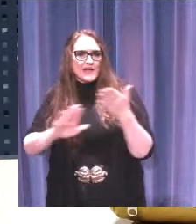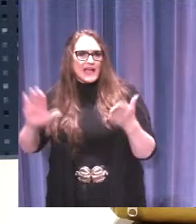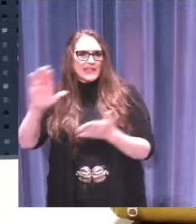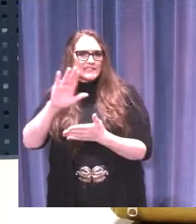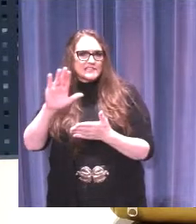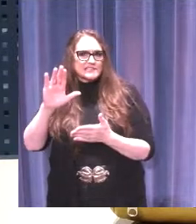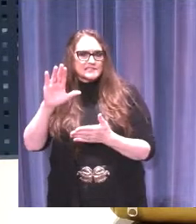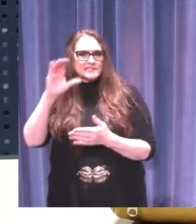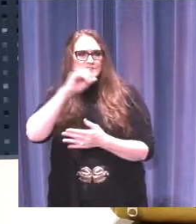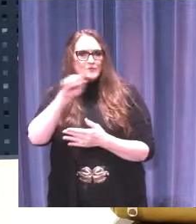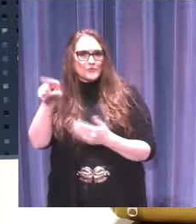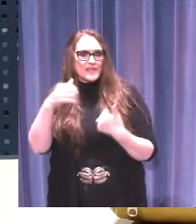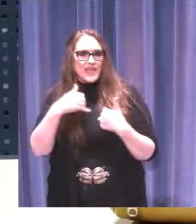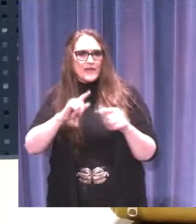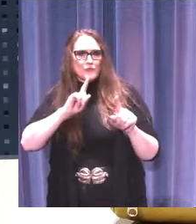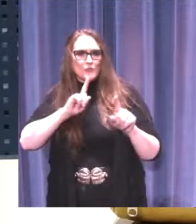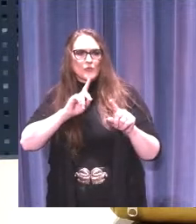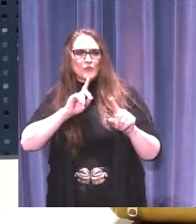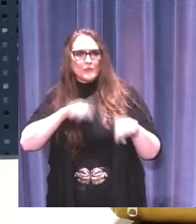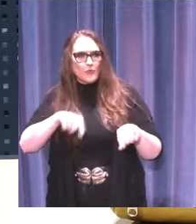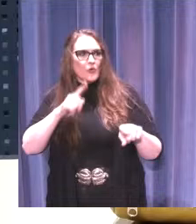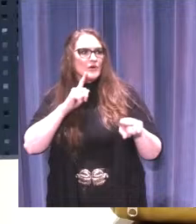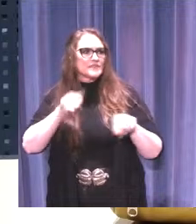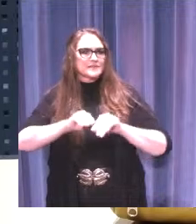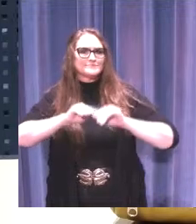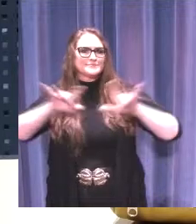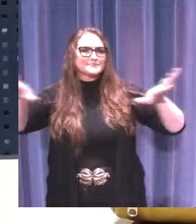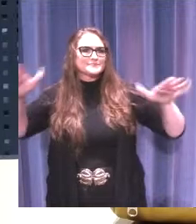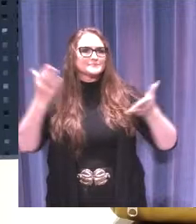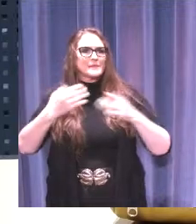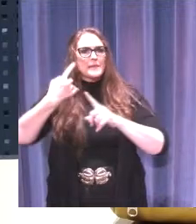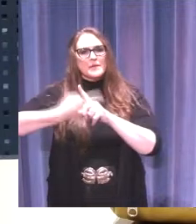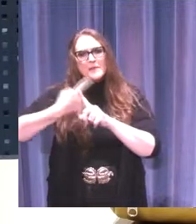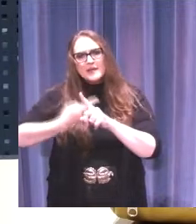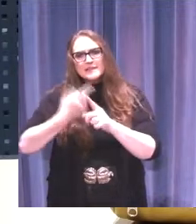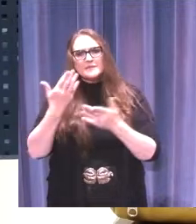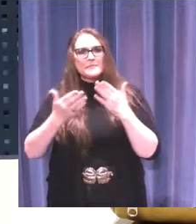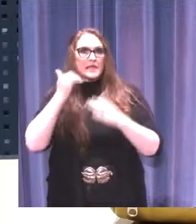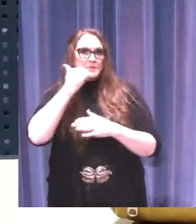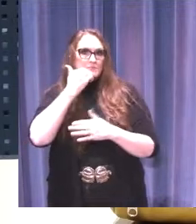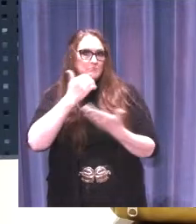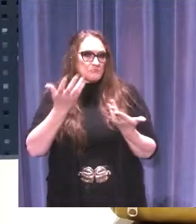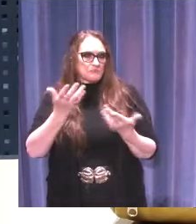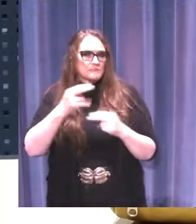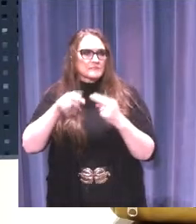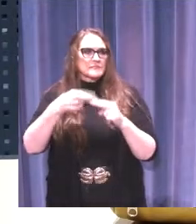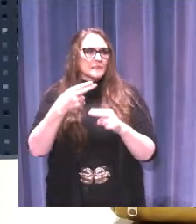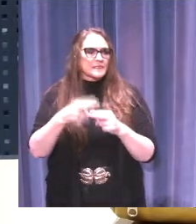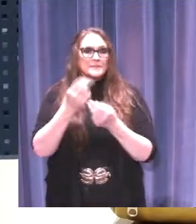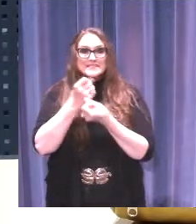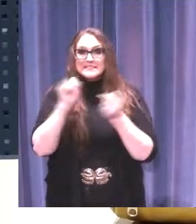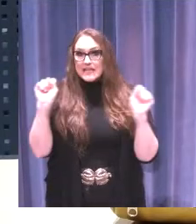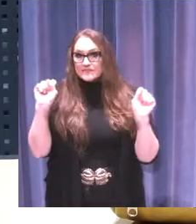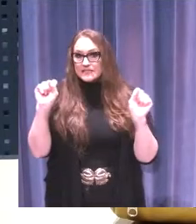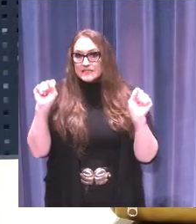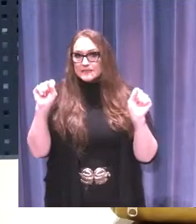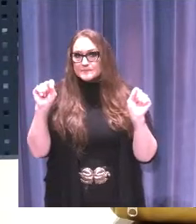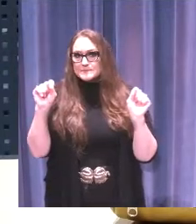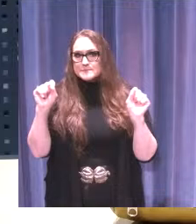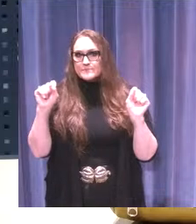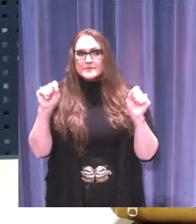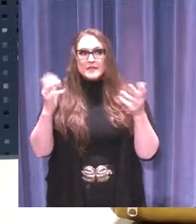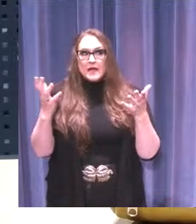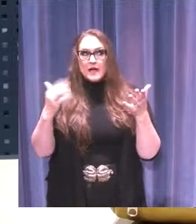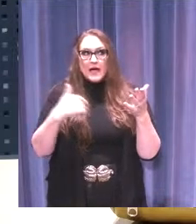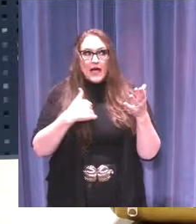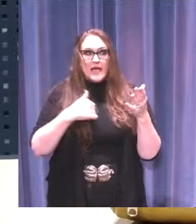a report that goes out maybe monthly, maybe daily, about safety. I